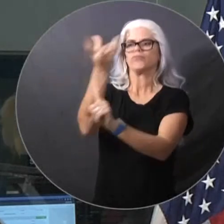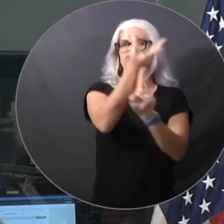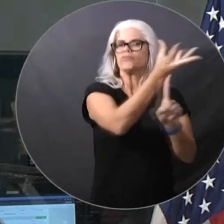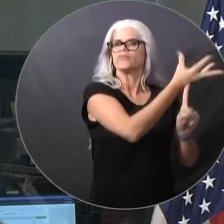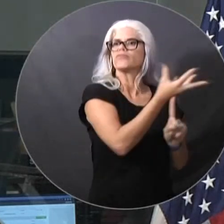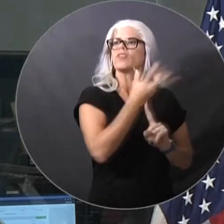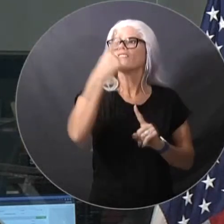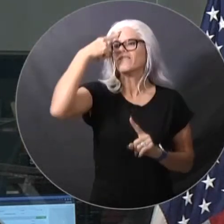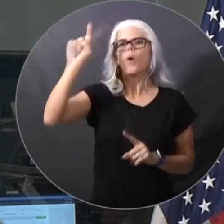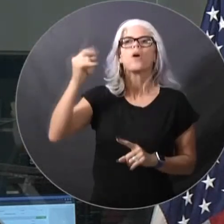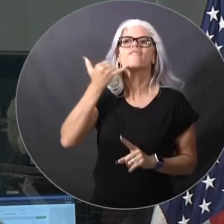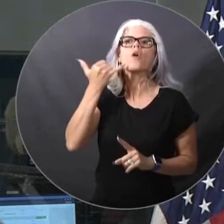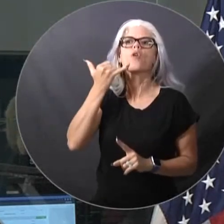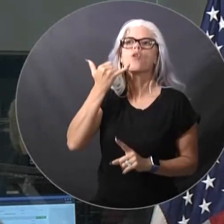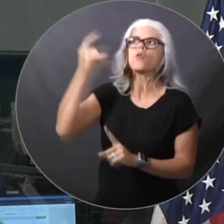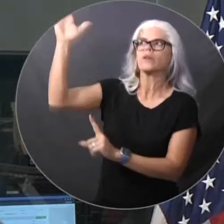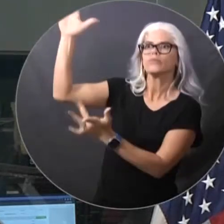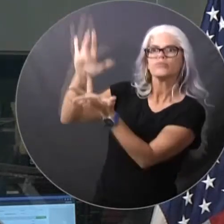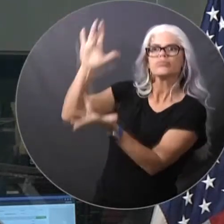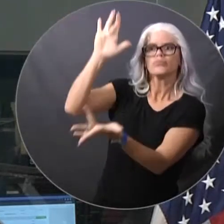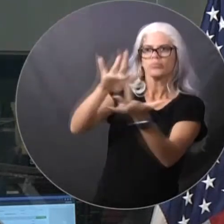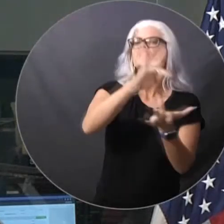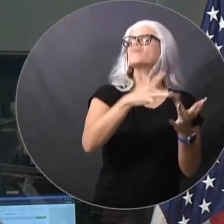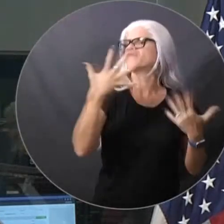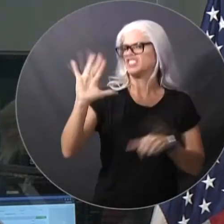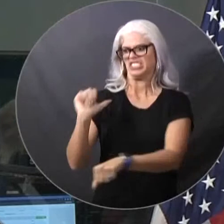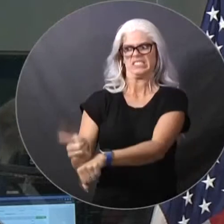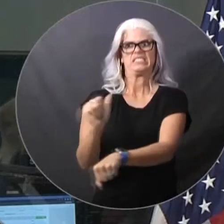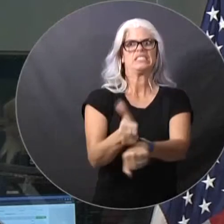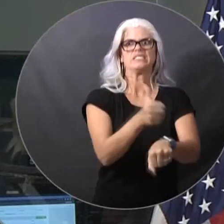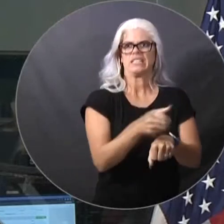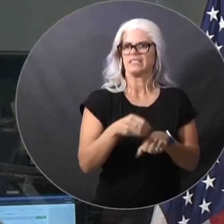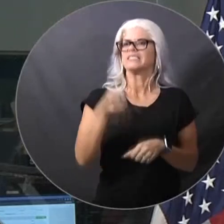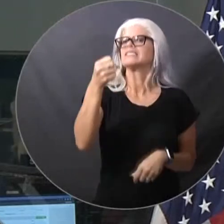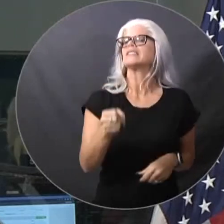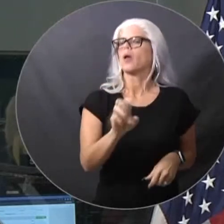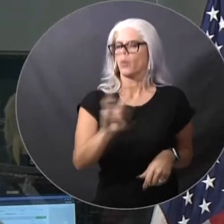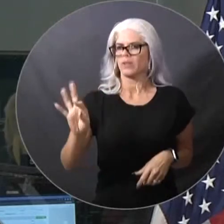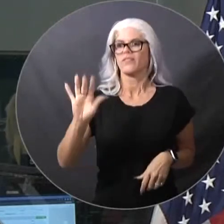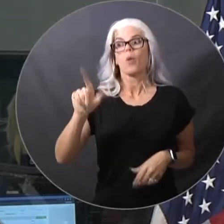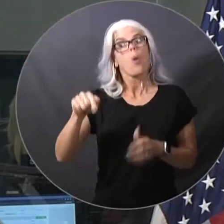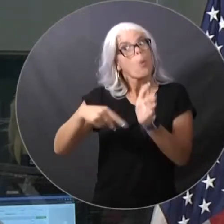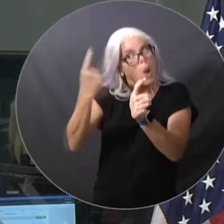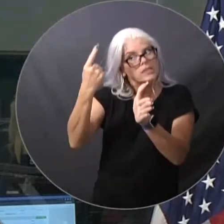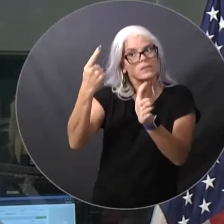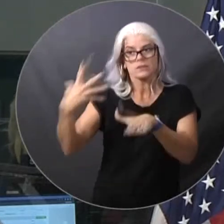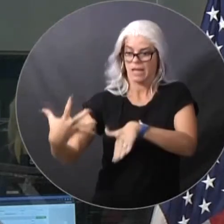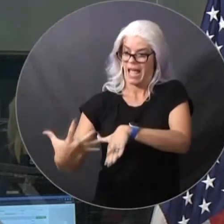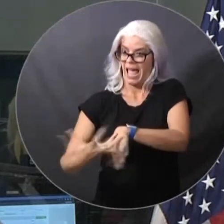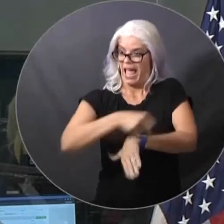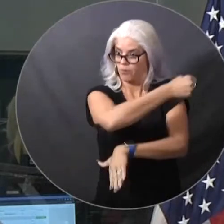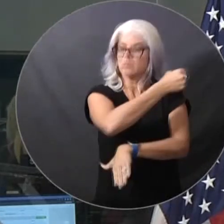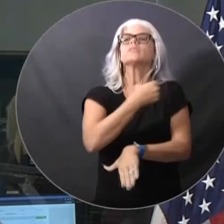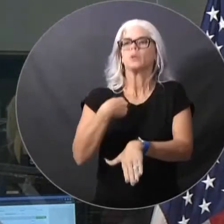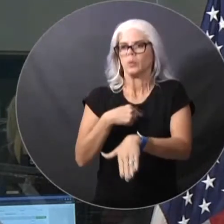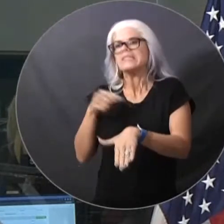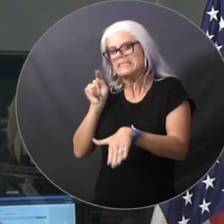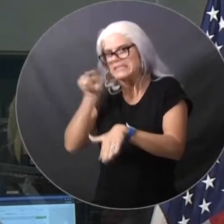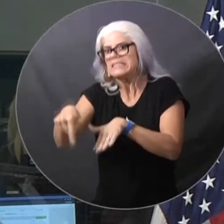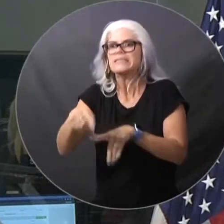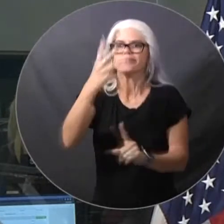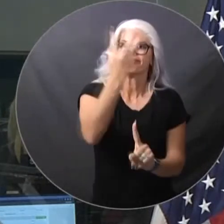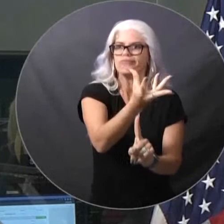Southwest Florida once it is safe to enter, and should that be needed. We want to make sure people are staying out of the way of emergency crews and out